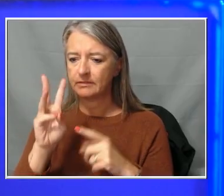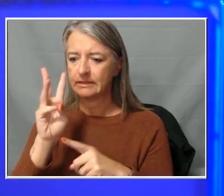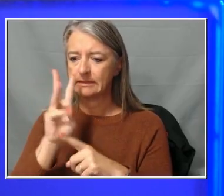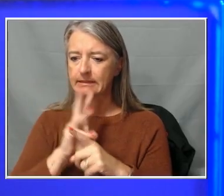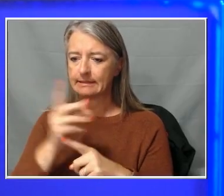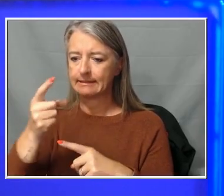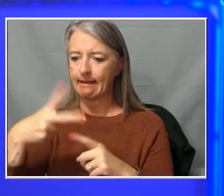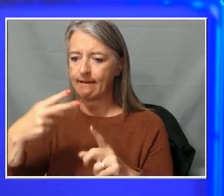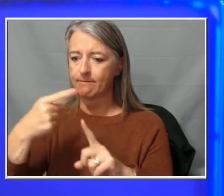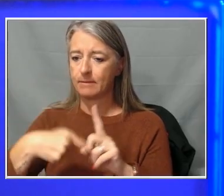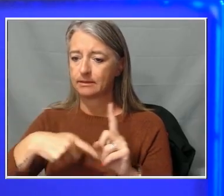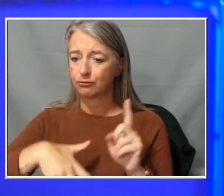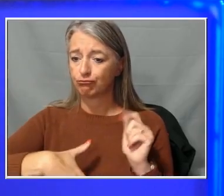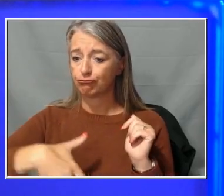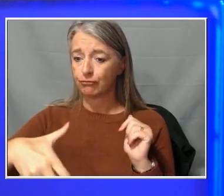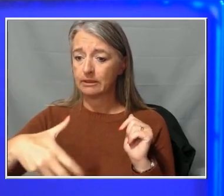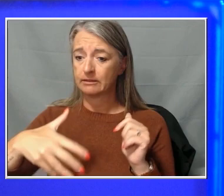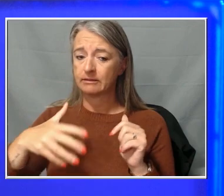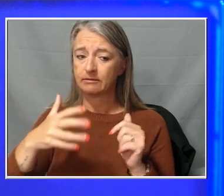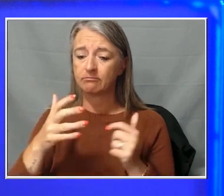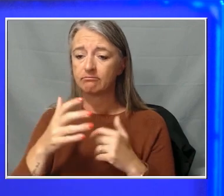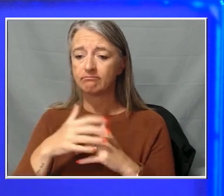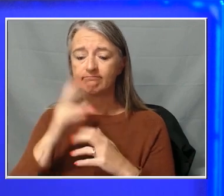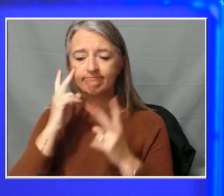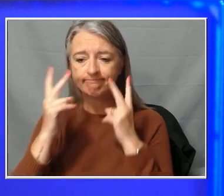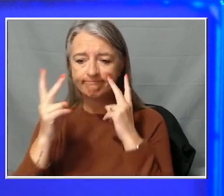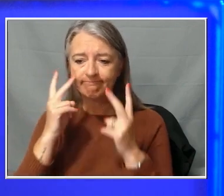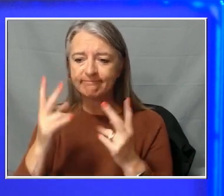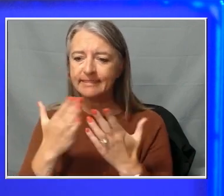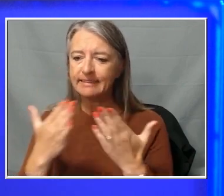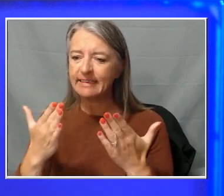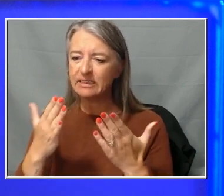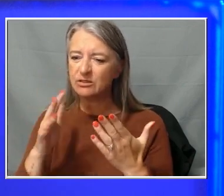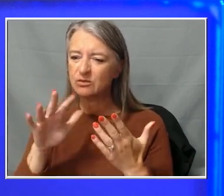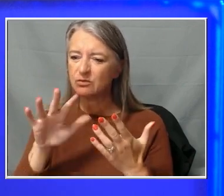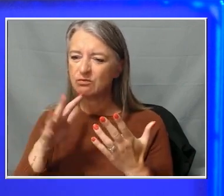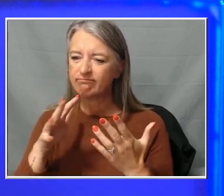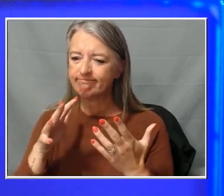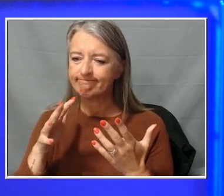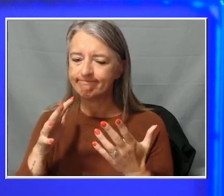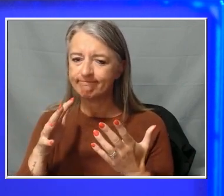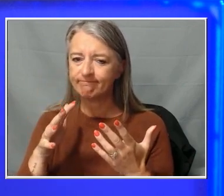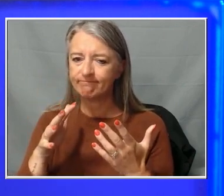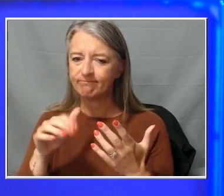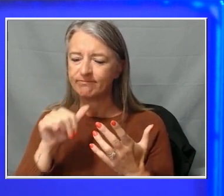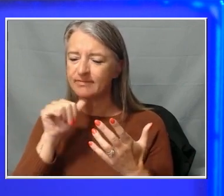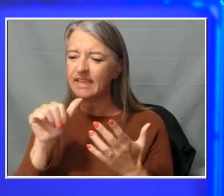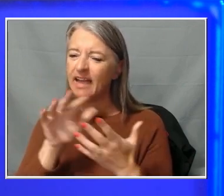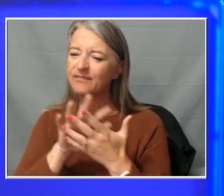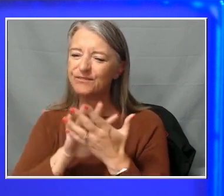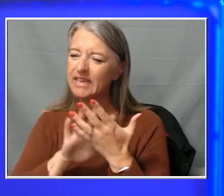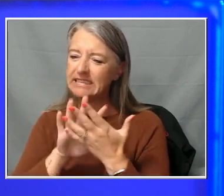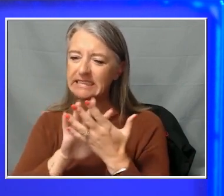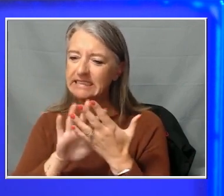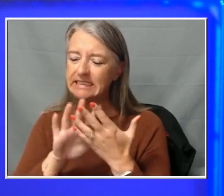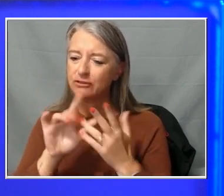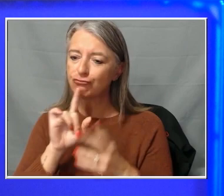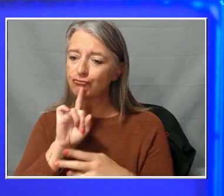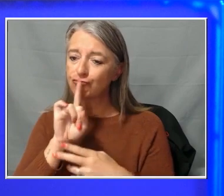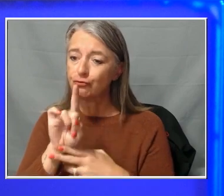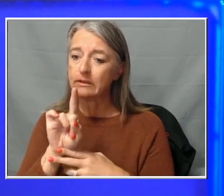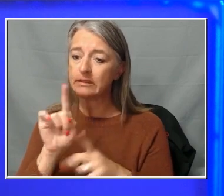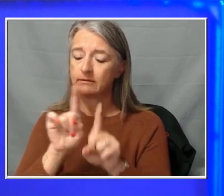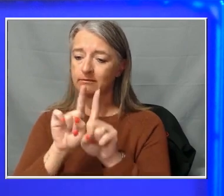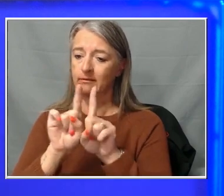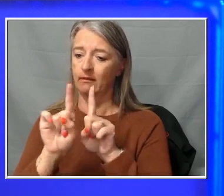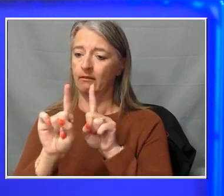pregnant, I could kind of tell that things were getting, it wasn't fuzzy, it was truly